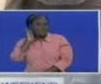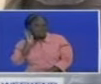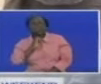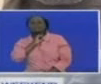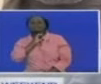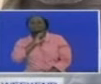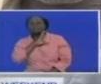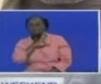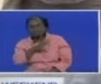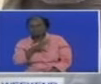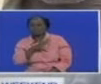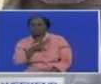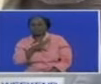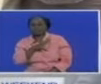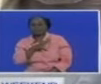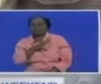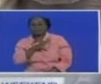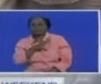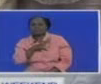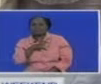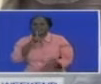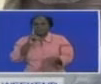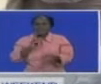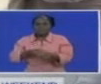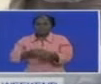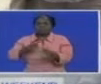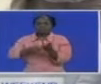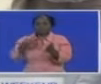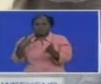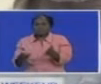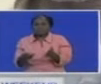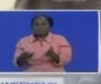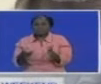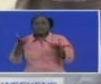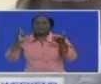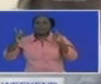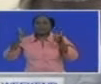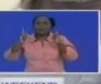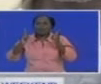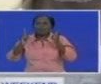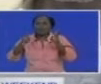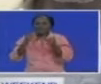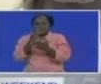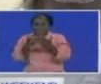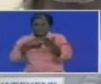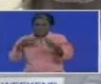makaratasi, nikasikia conductor akiambia dereva, wewe rusha hii gari kando, iroli, iko pande yetu